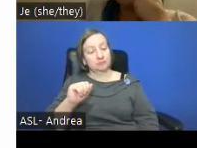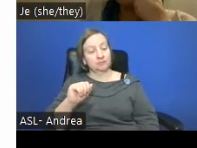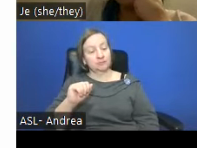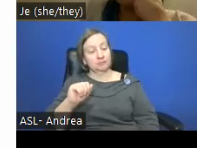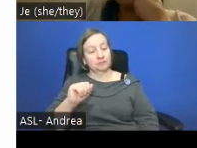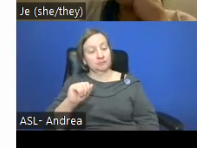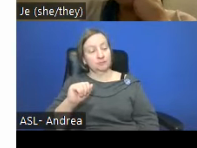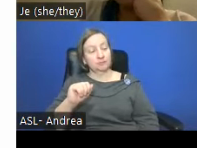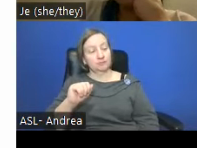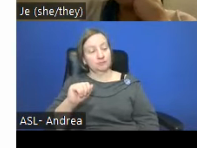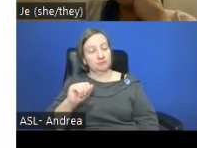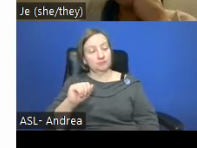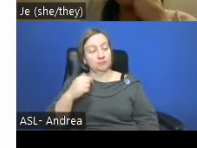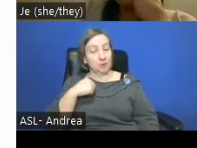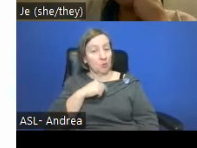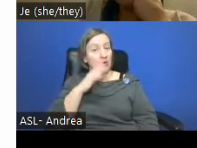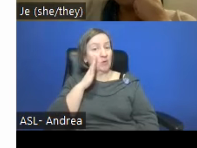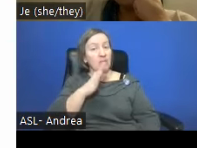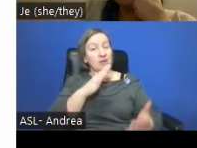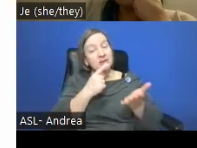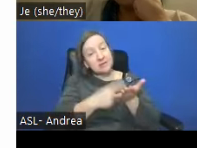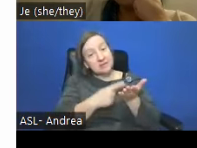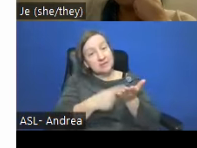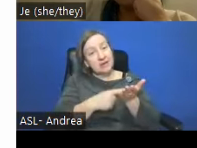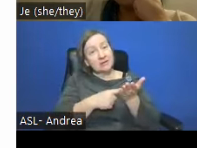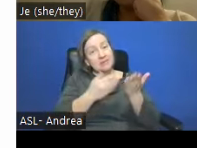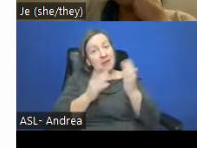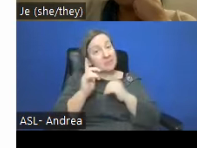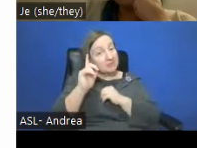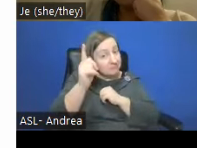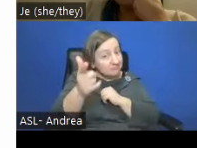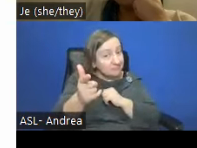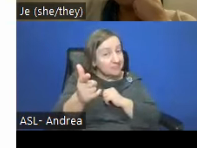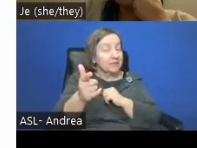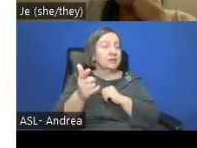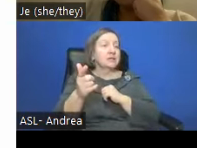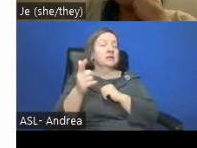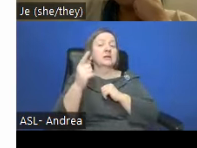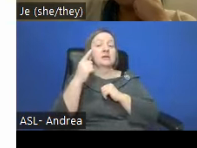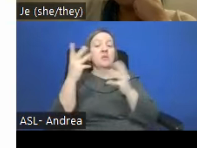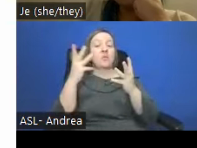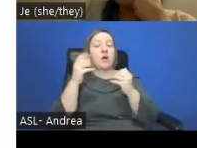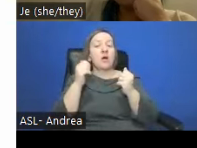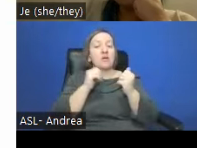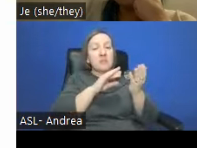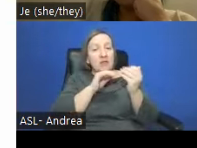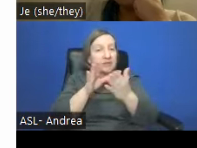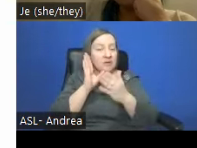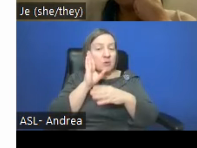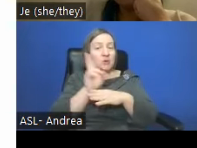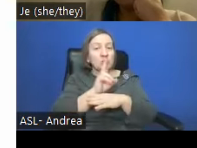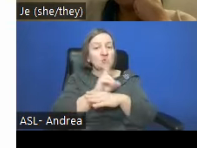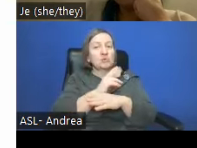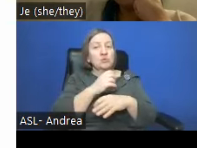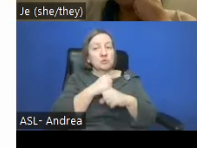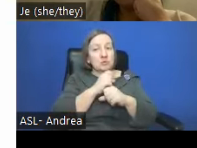what are we going to be discussing, like maybe down the road, as far as like what methodologies we're going to use to